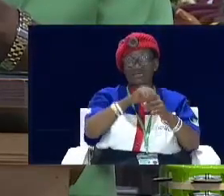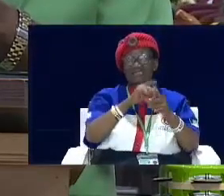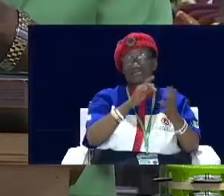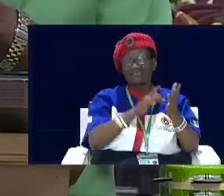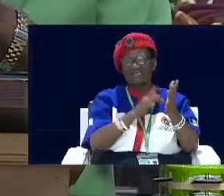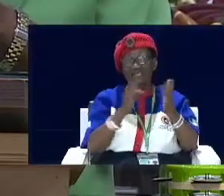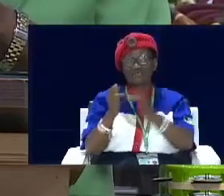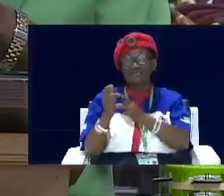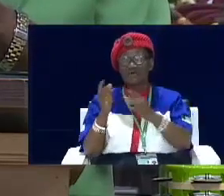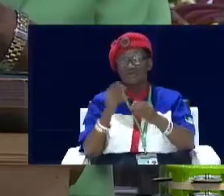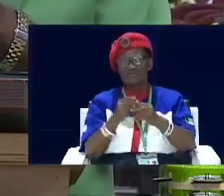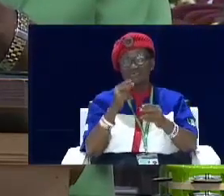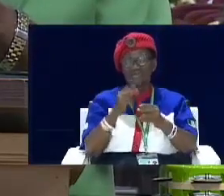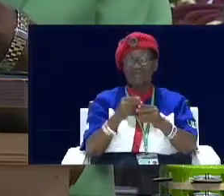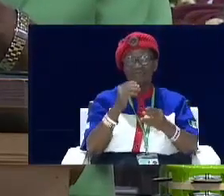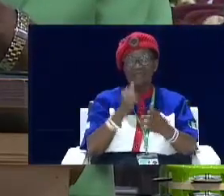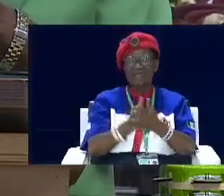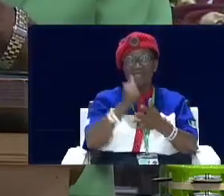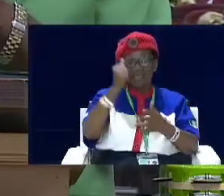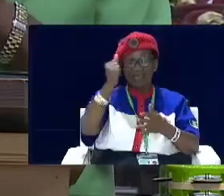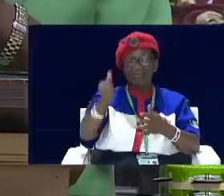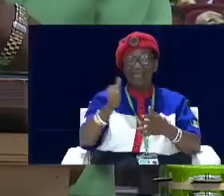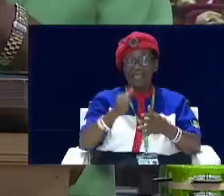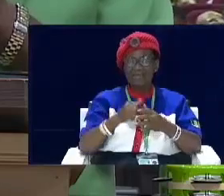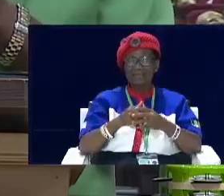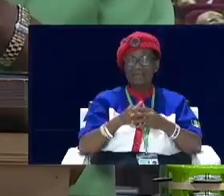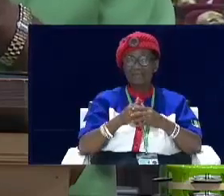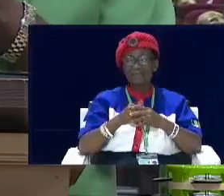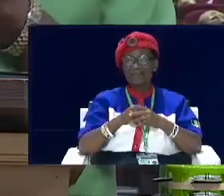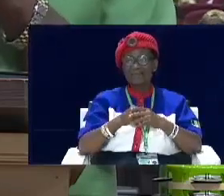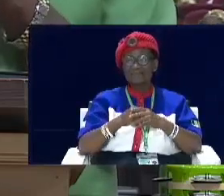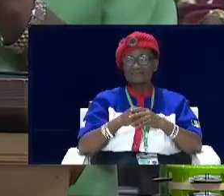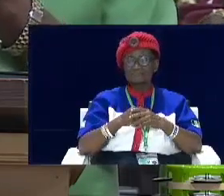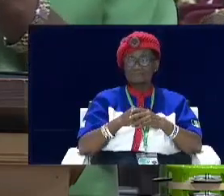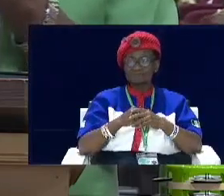Ọlọ́run á parí iṣẹ́ náà lórí wọn lálẹ́ yìí.